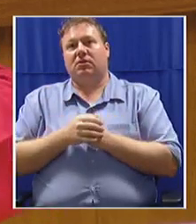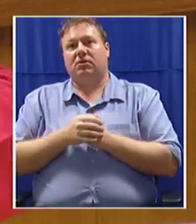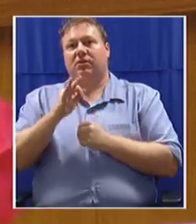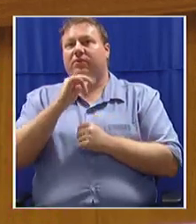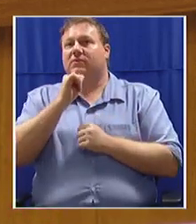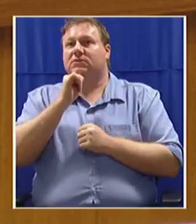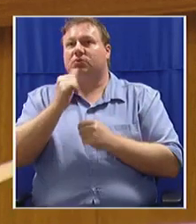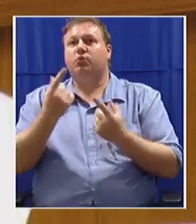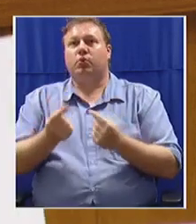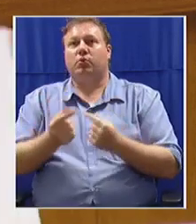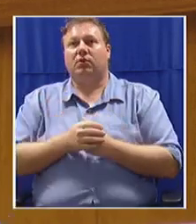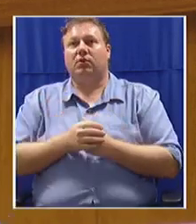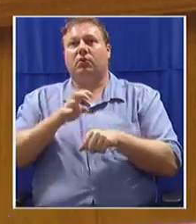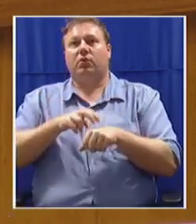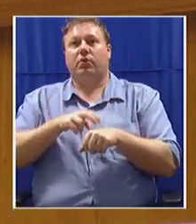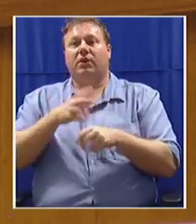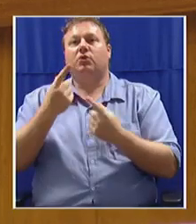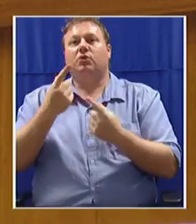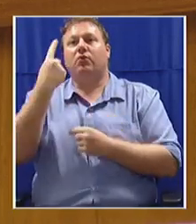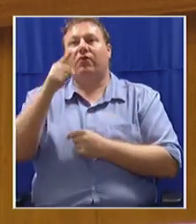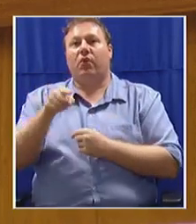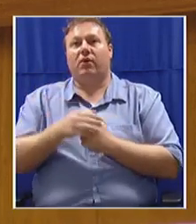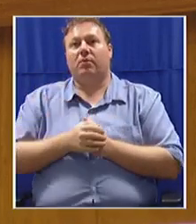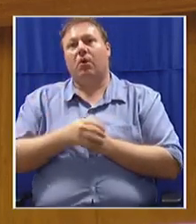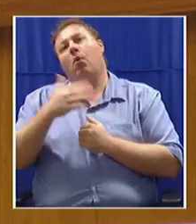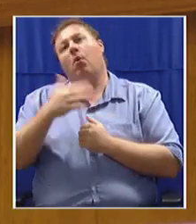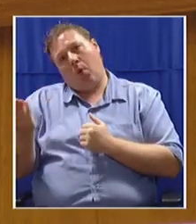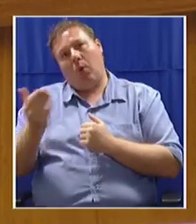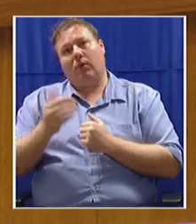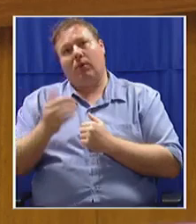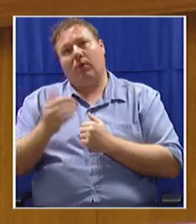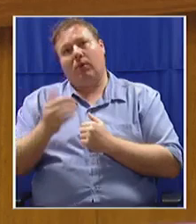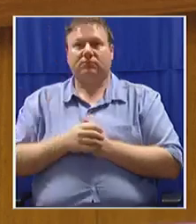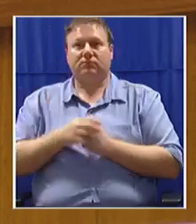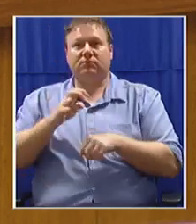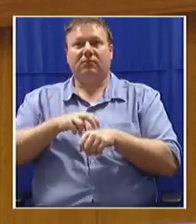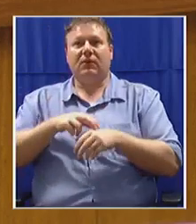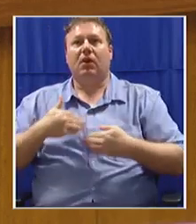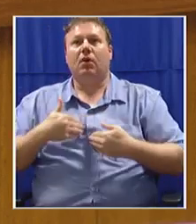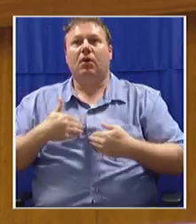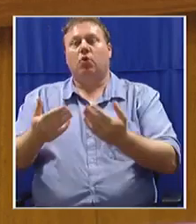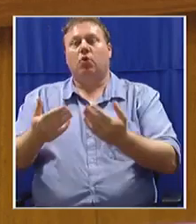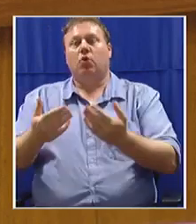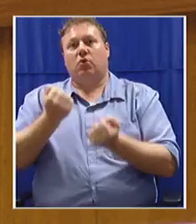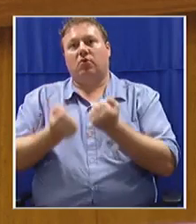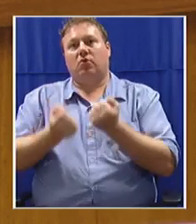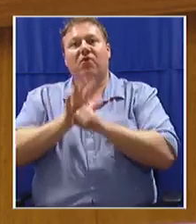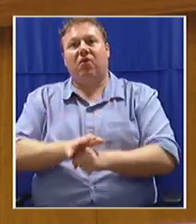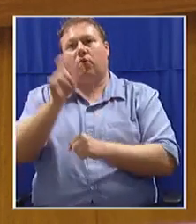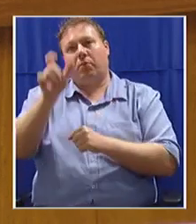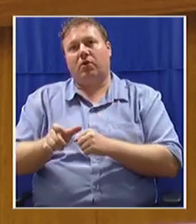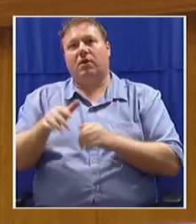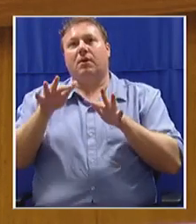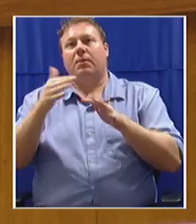so, we'll have to do it on his behalf. Or we'll have to go and approach our courts to force him to reveal the people